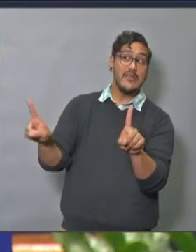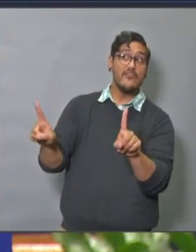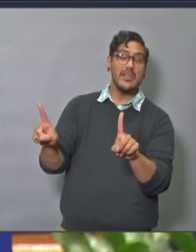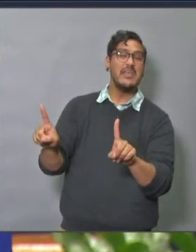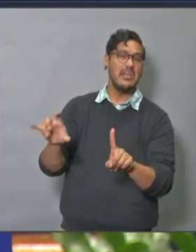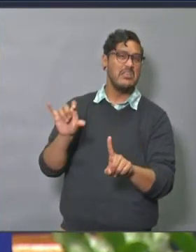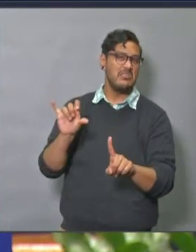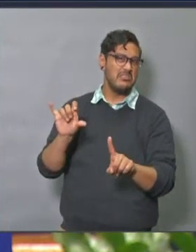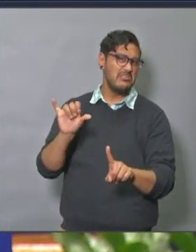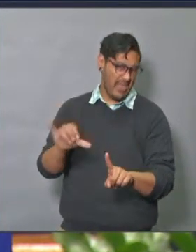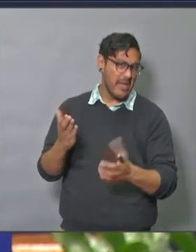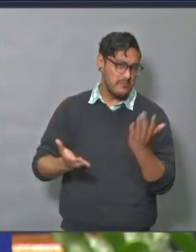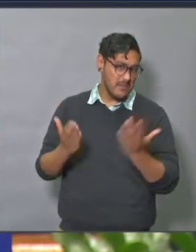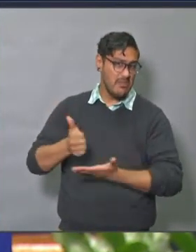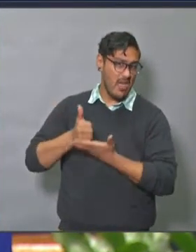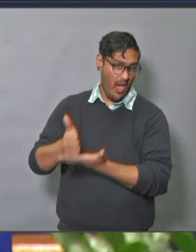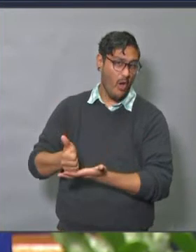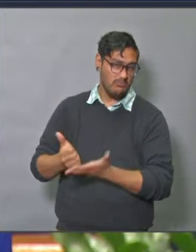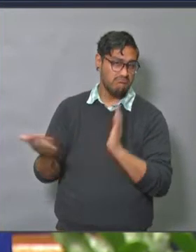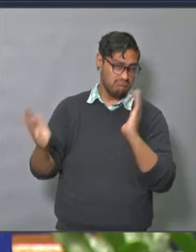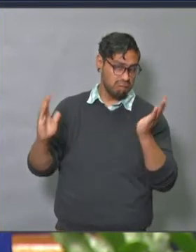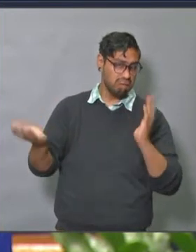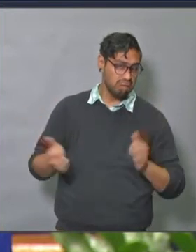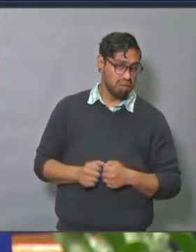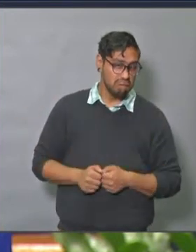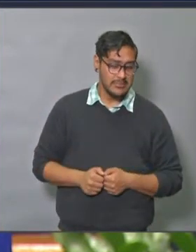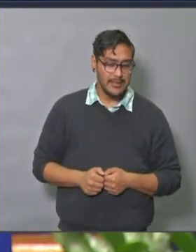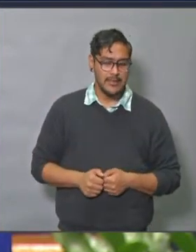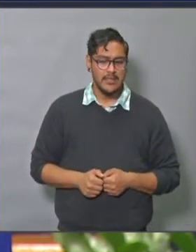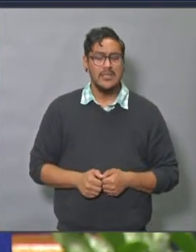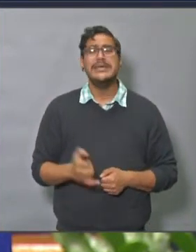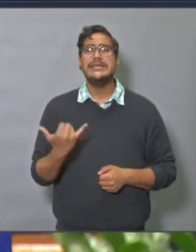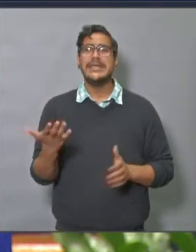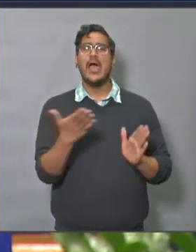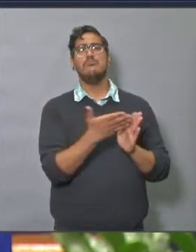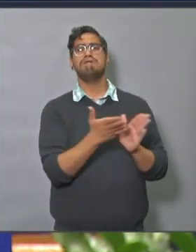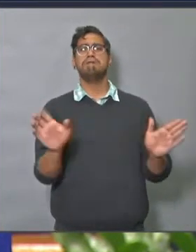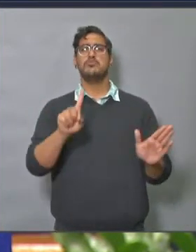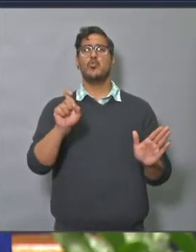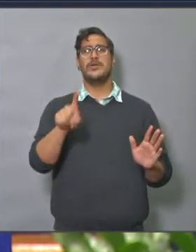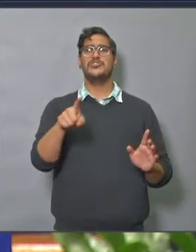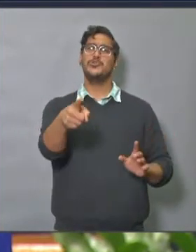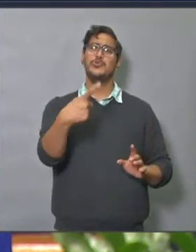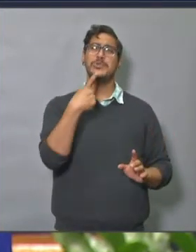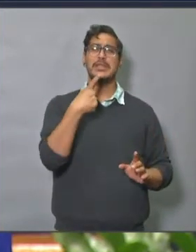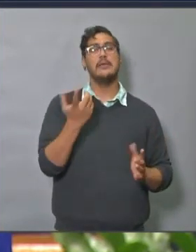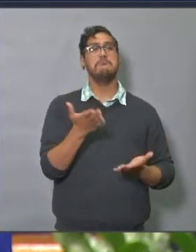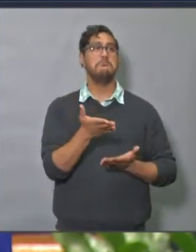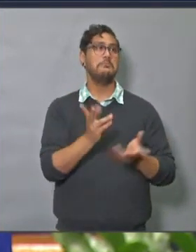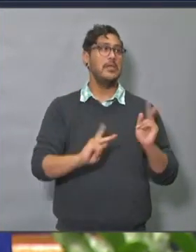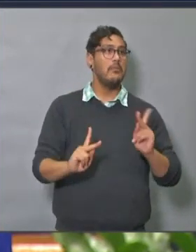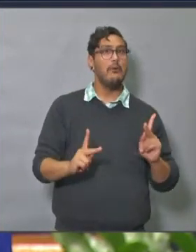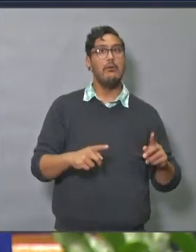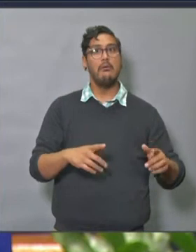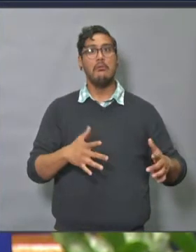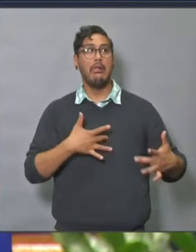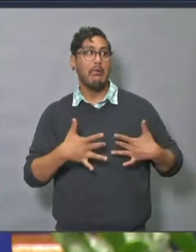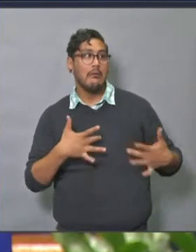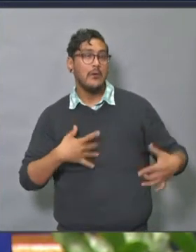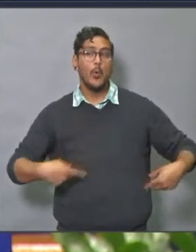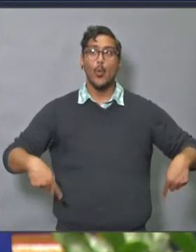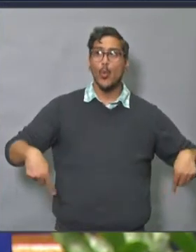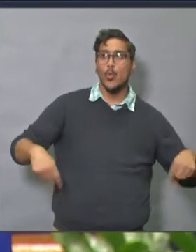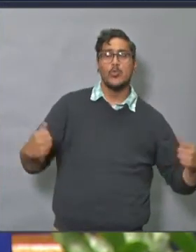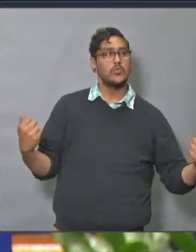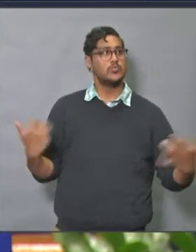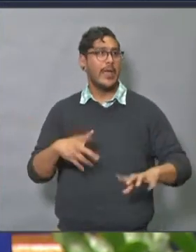in terms of the broad question about, people being nervous about going out, people still feeling like maybe we're